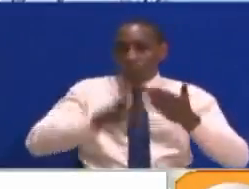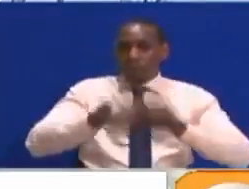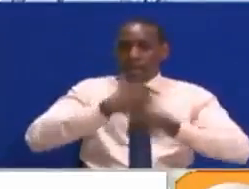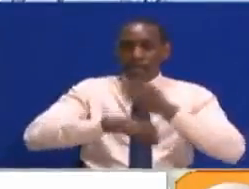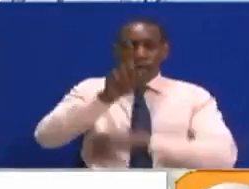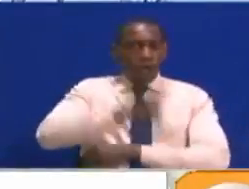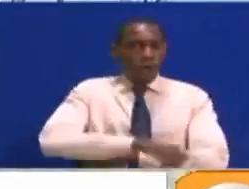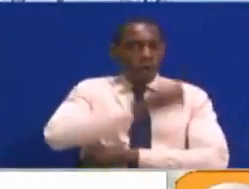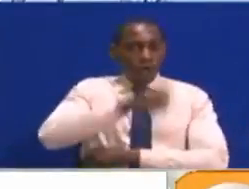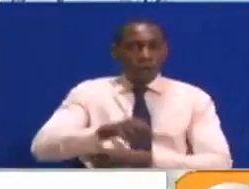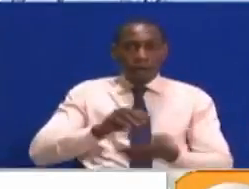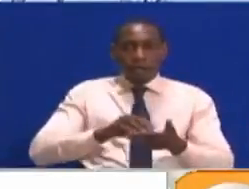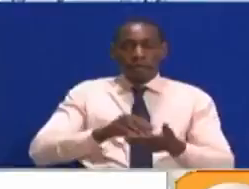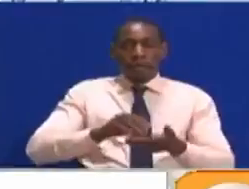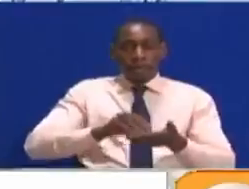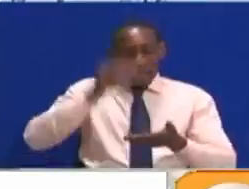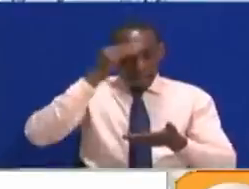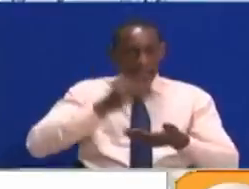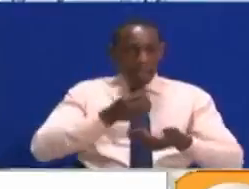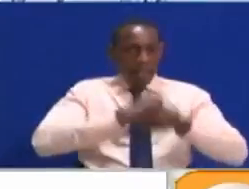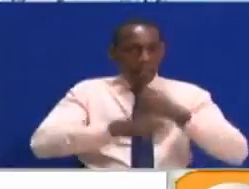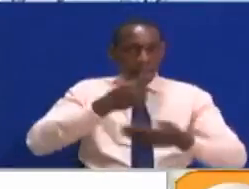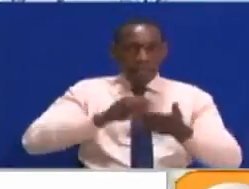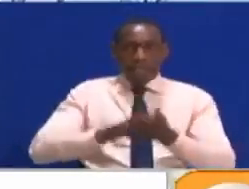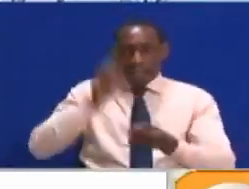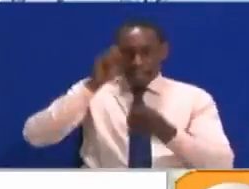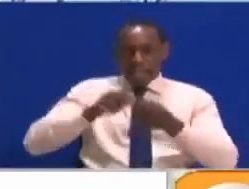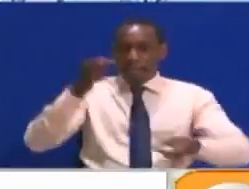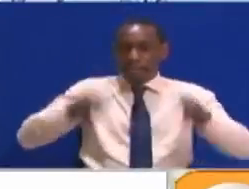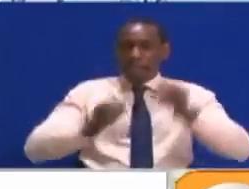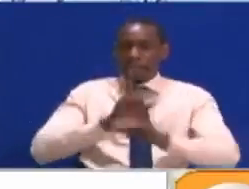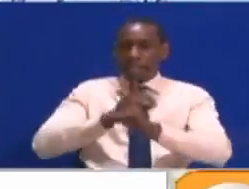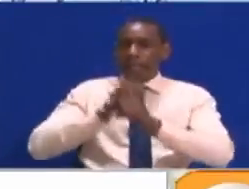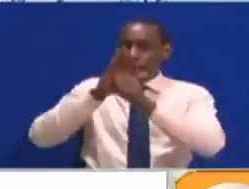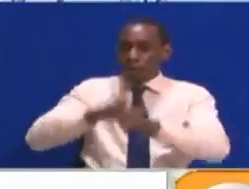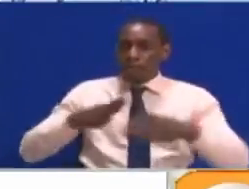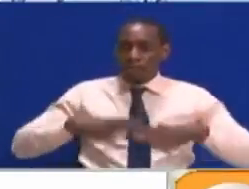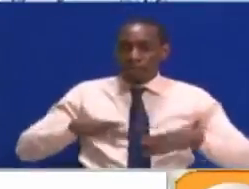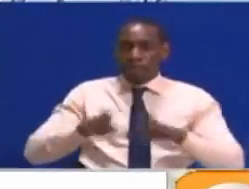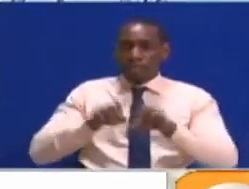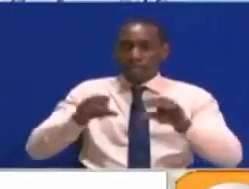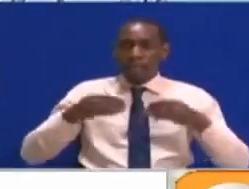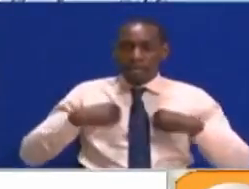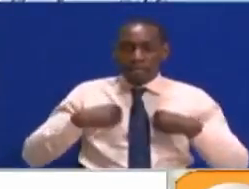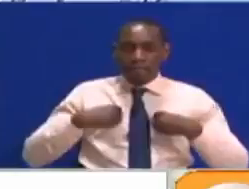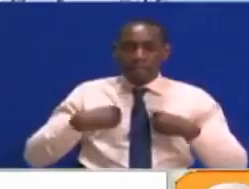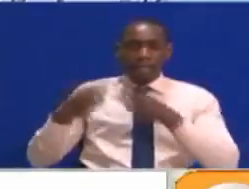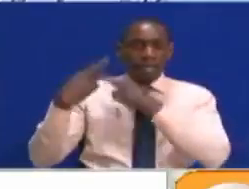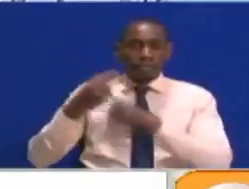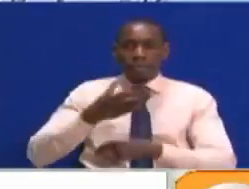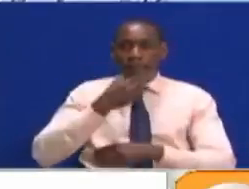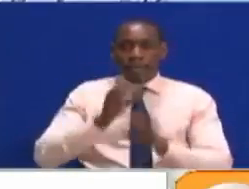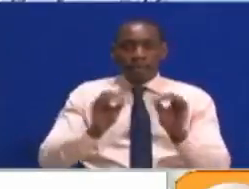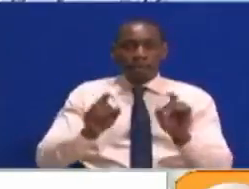doing wrong. Learn to do right, seek justice, defend the oppressed, take up the cause of the fatherless, plead